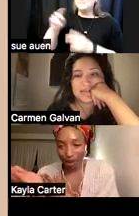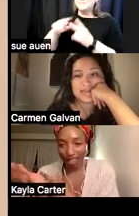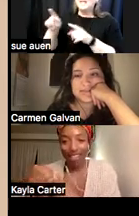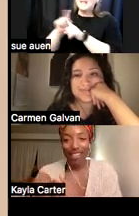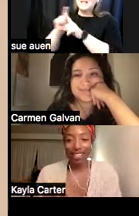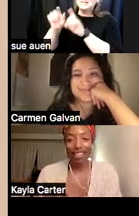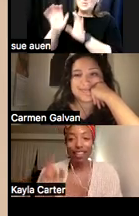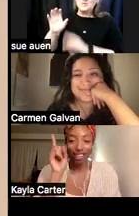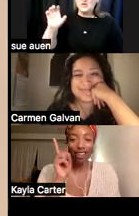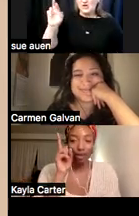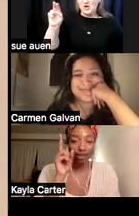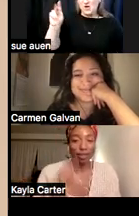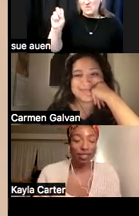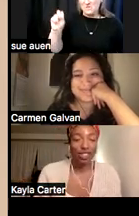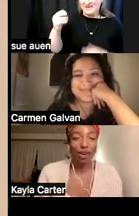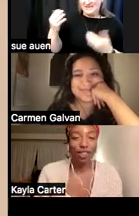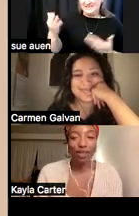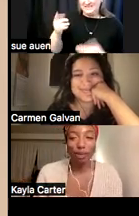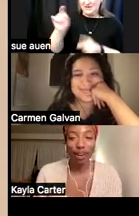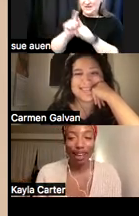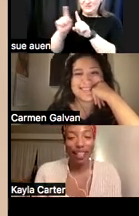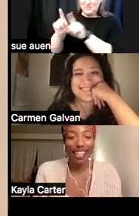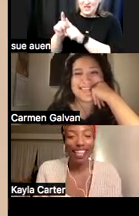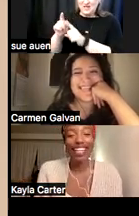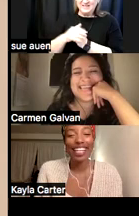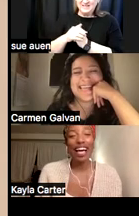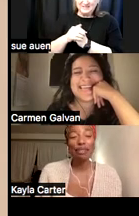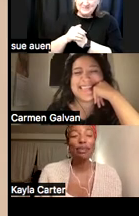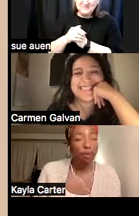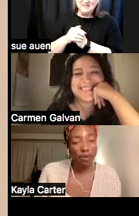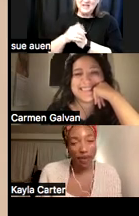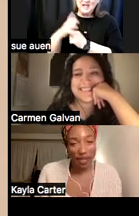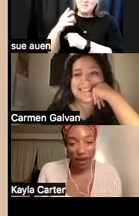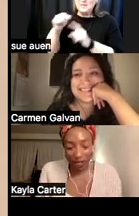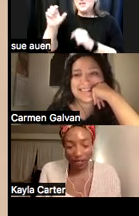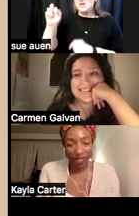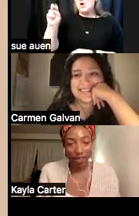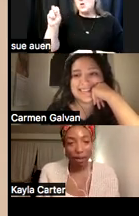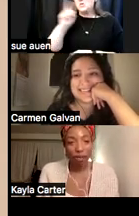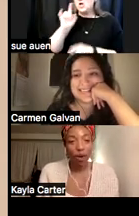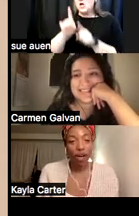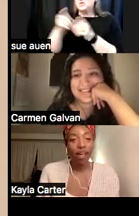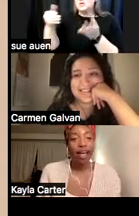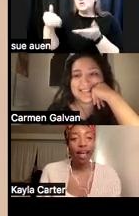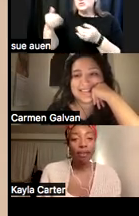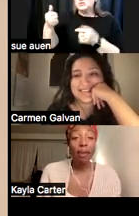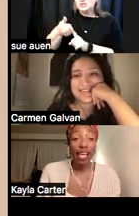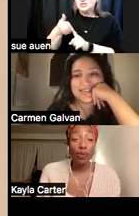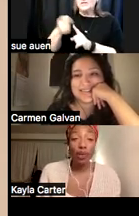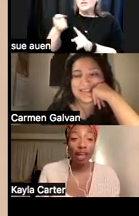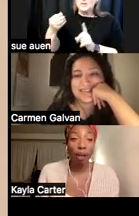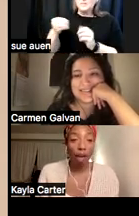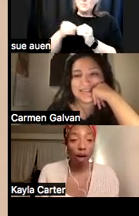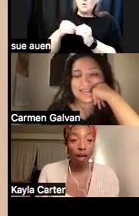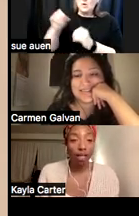wonderful Carmen is here, there, but so that's why I'm pointing up like that. But Carmen will also introduce herself a bit more. But yes,